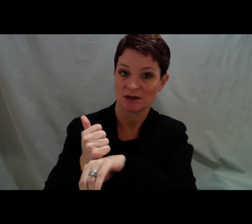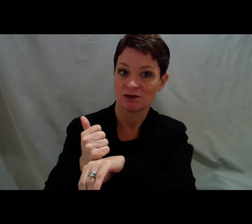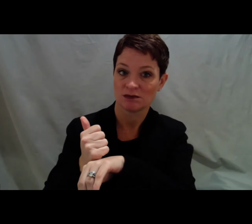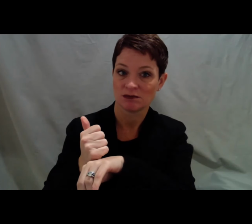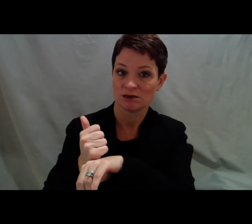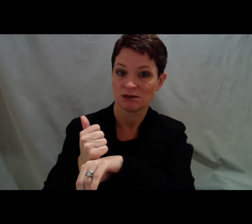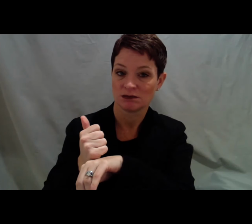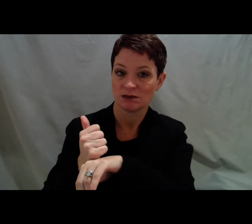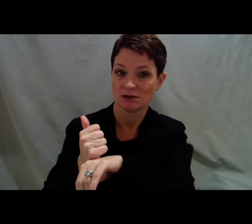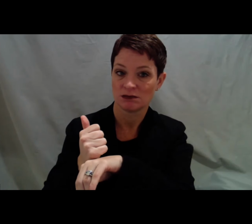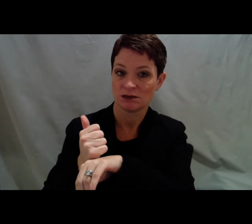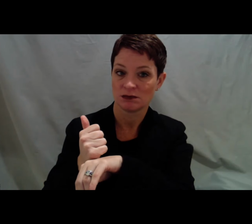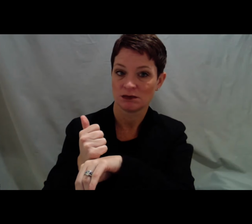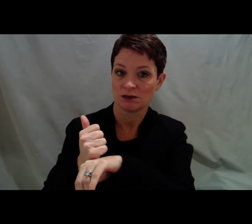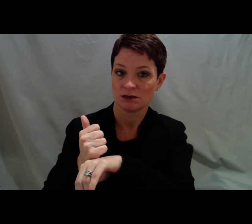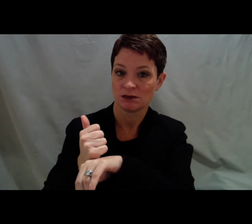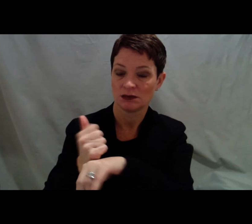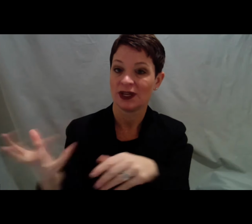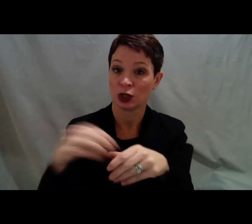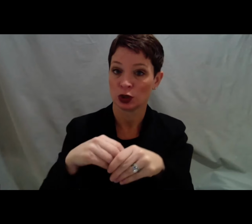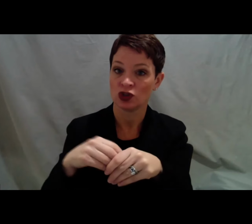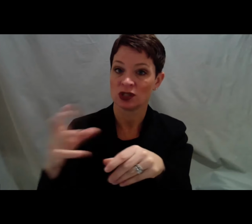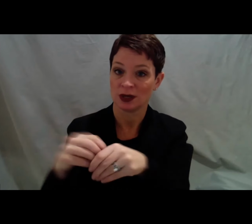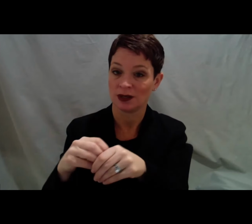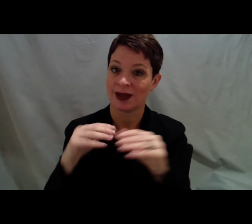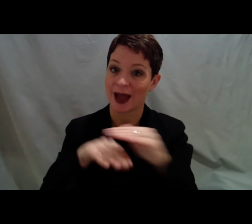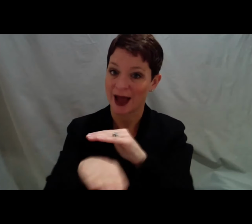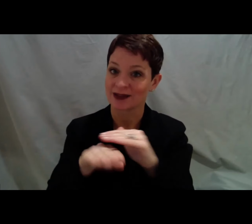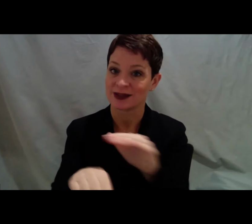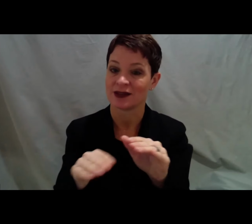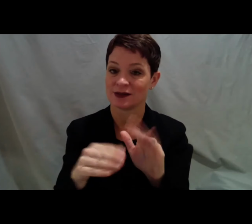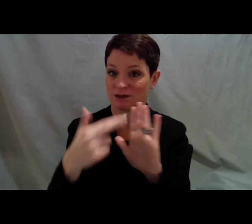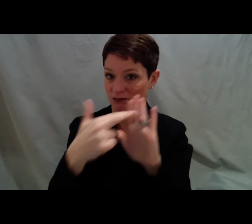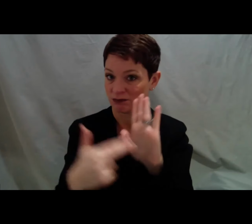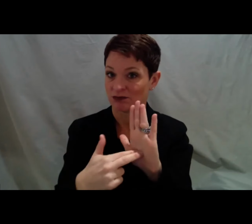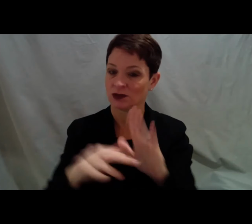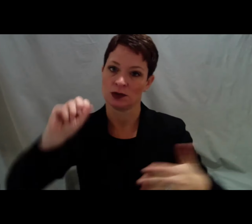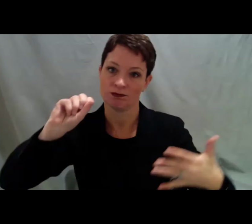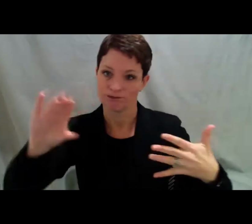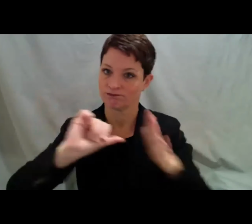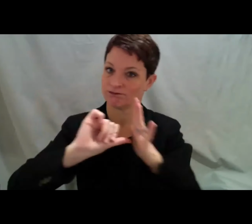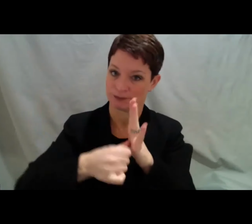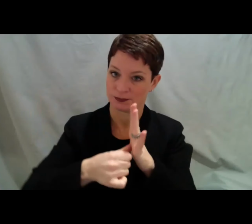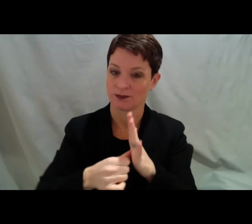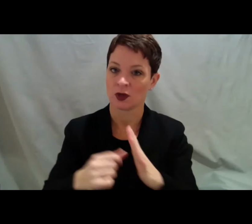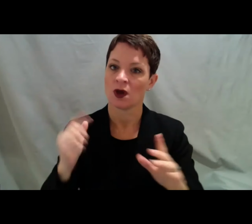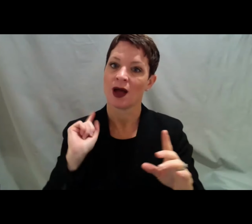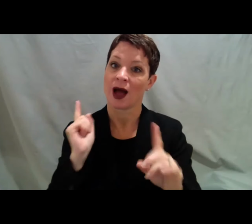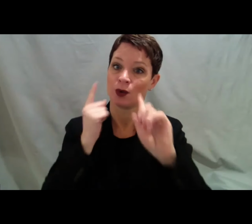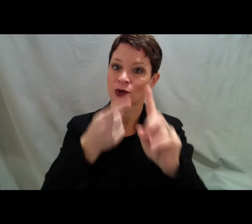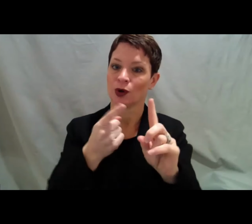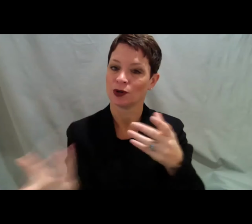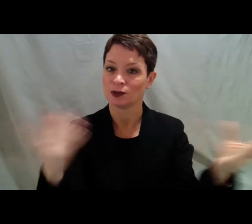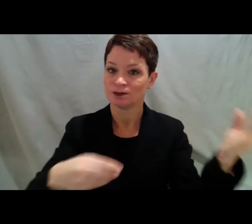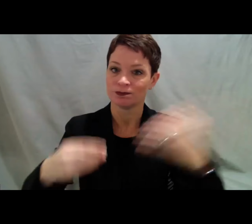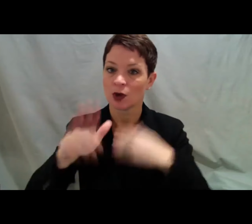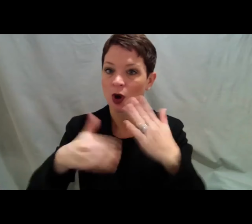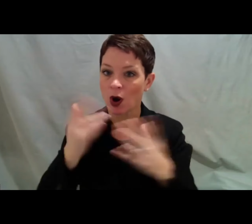our inclusion guidelines, our access guidelines front and center. We strive to be as inclusive